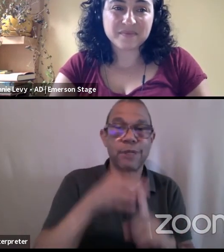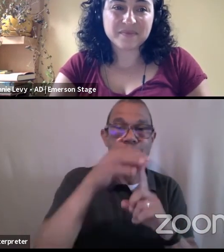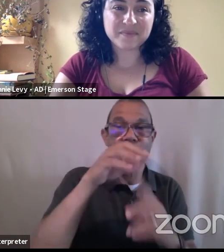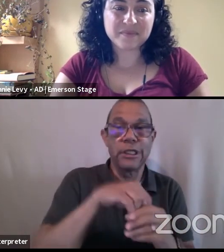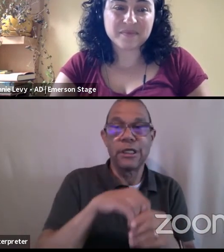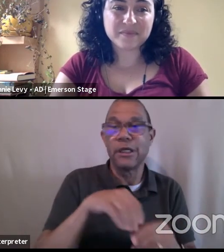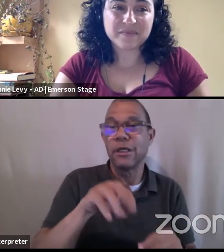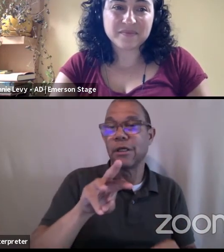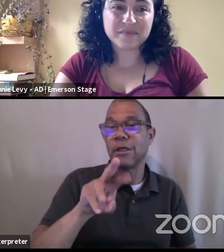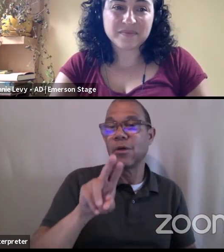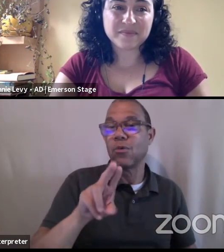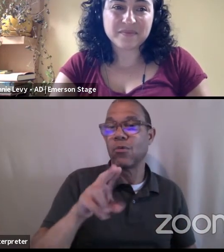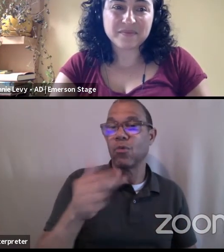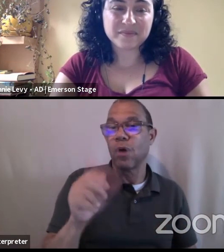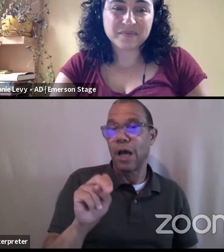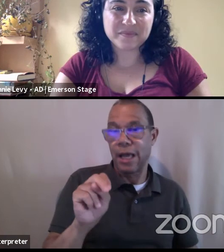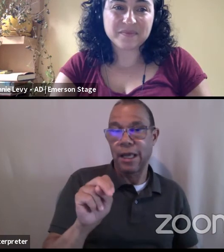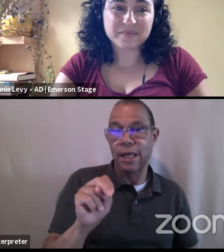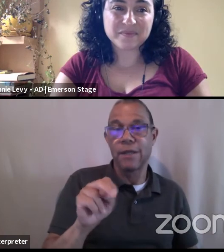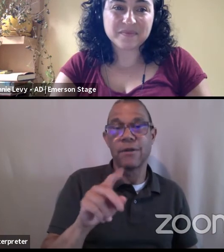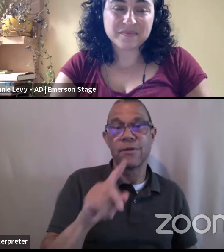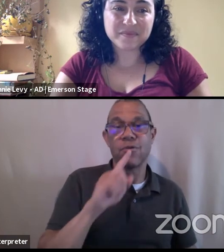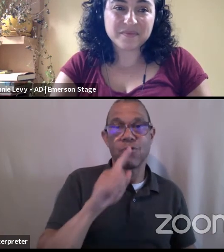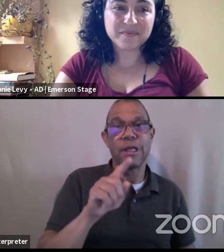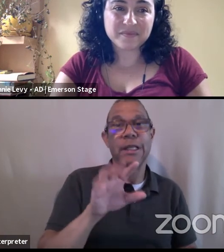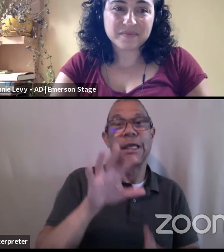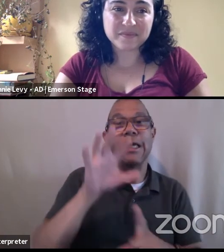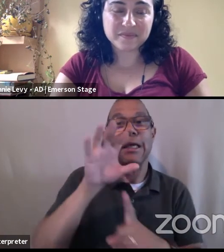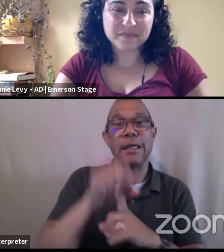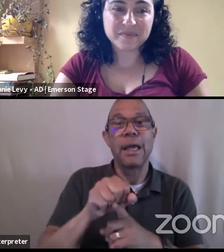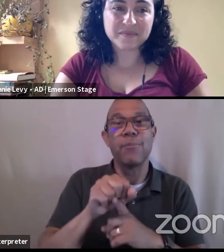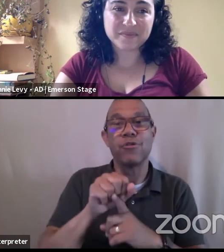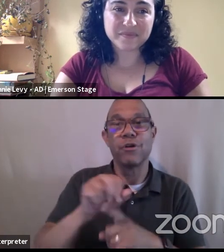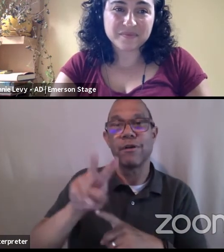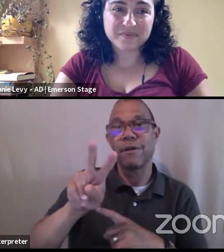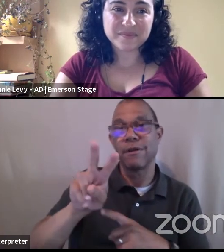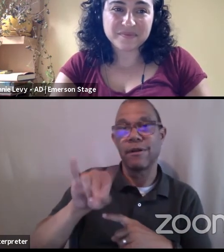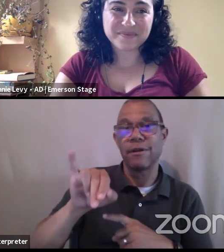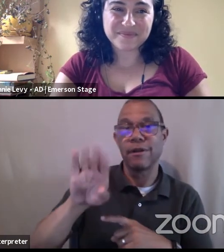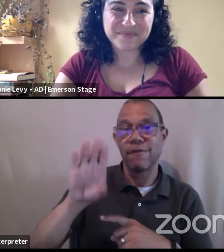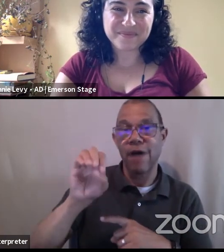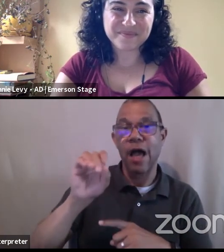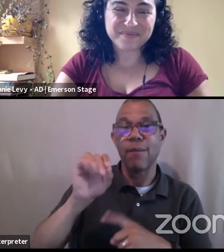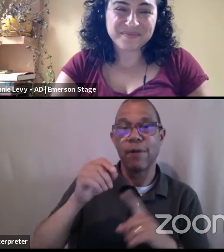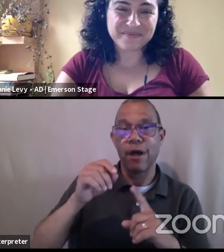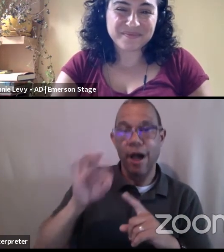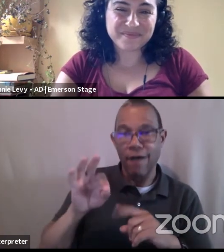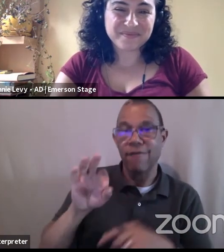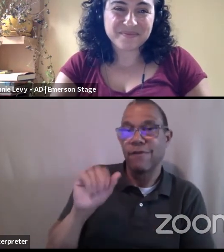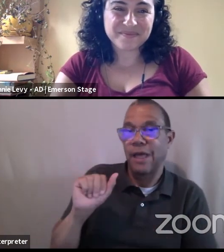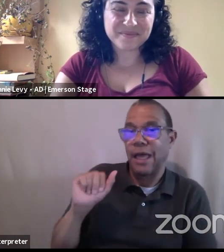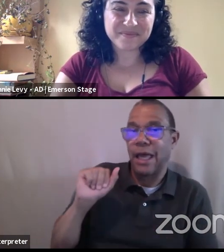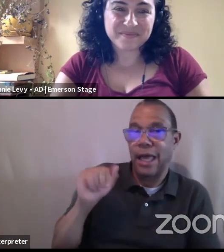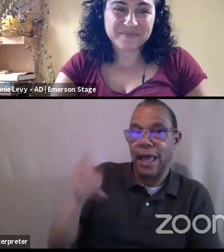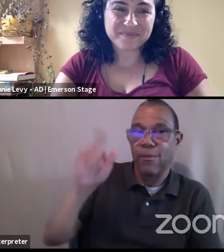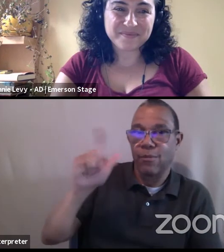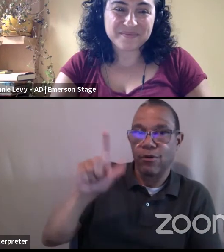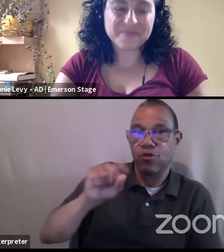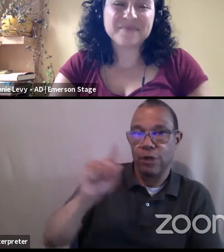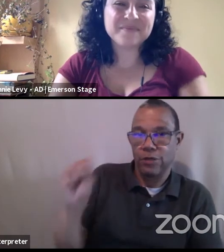captured the vibe of uh of uh april 2020 and we we really